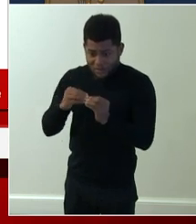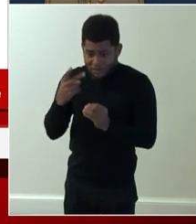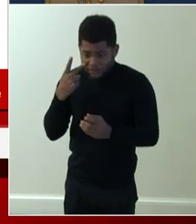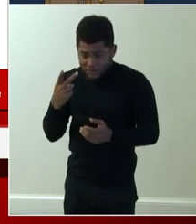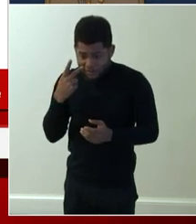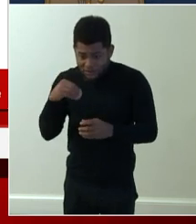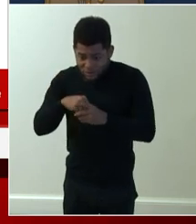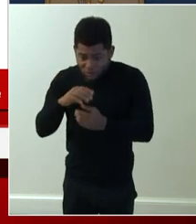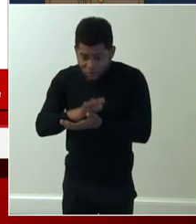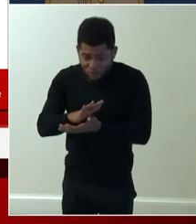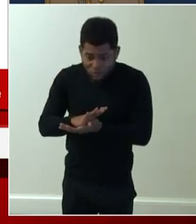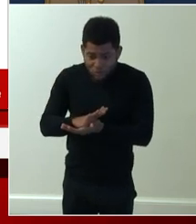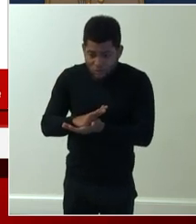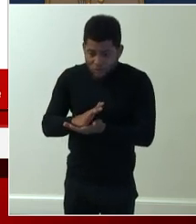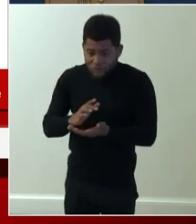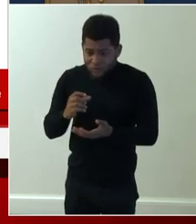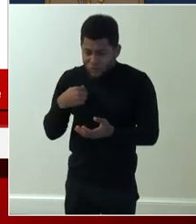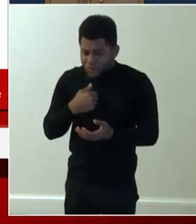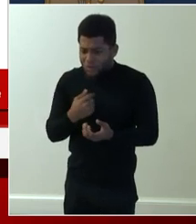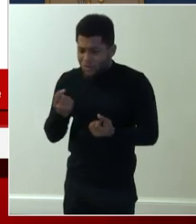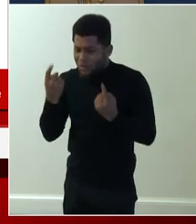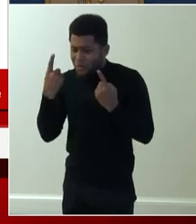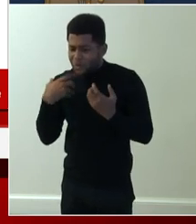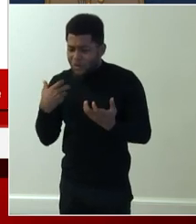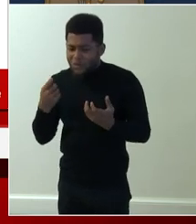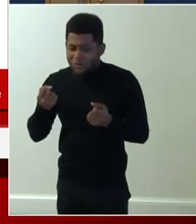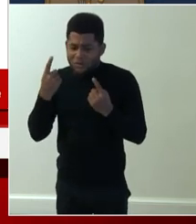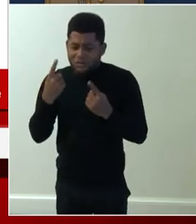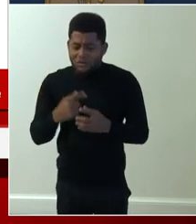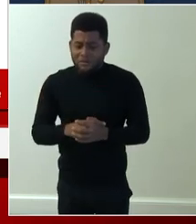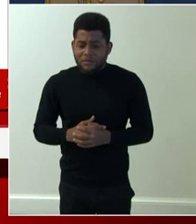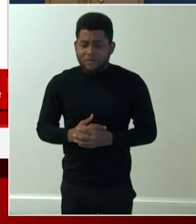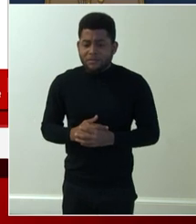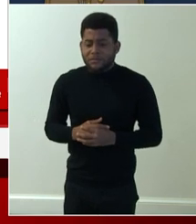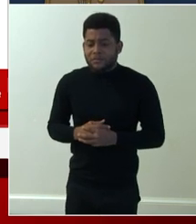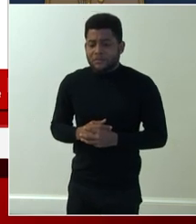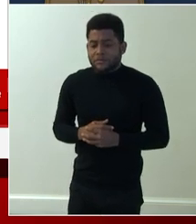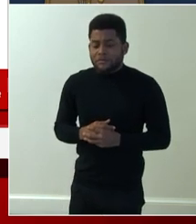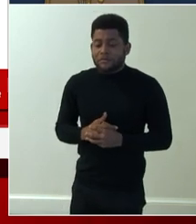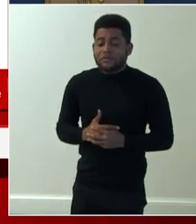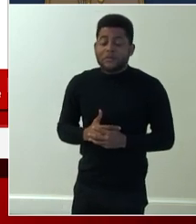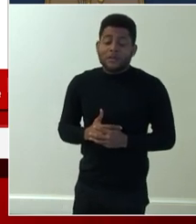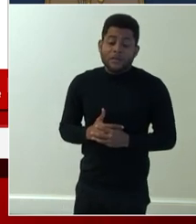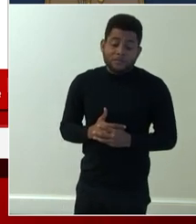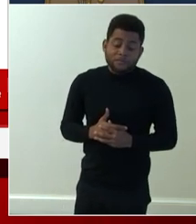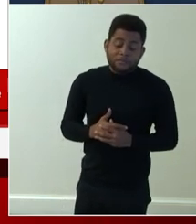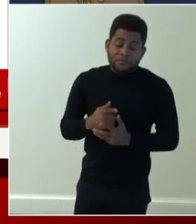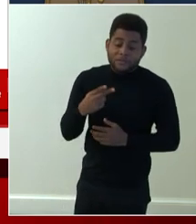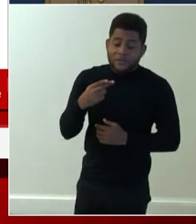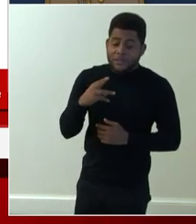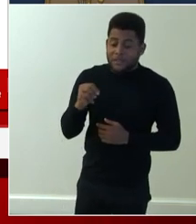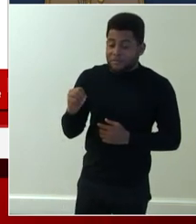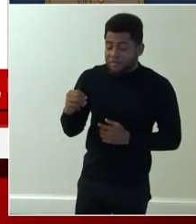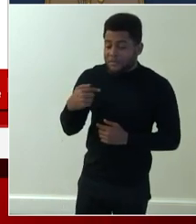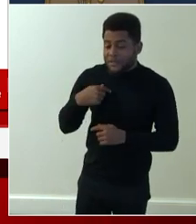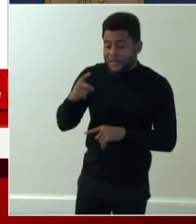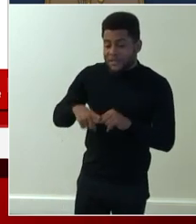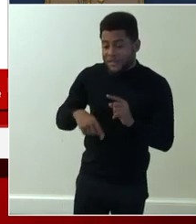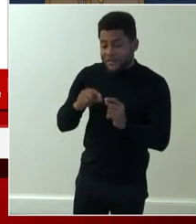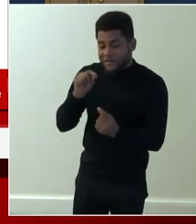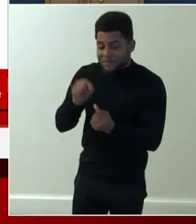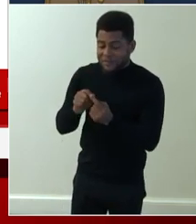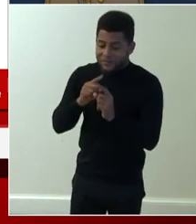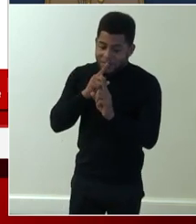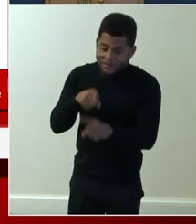is this something that's cumulating, building inside the school setting itself? I don't know that I can specifically answer that for every case